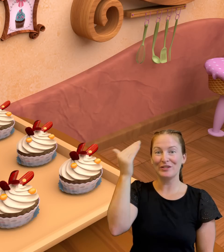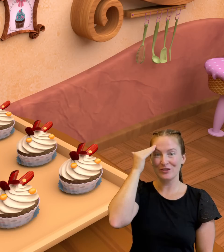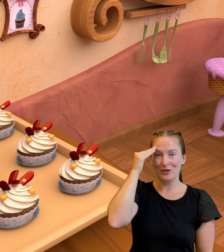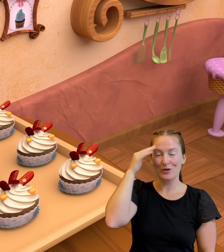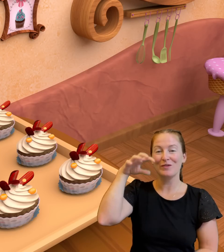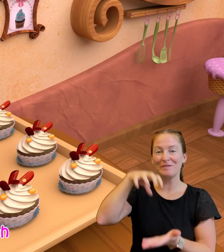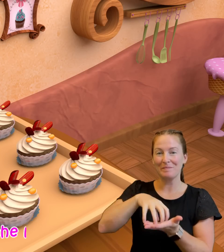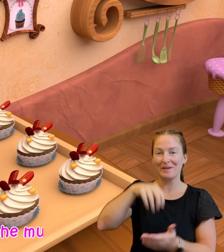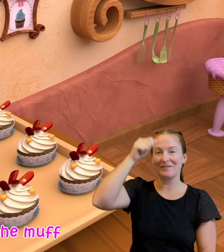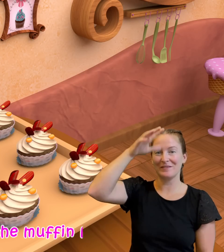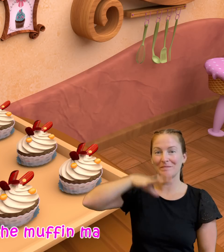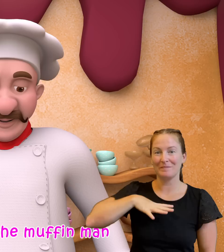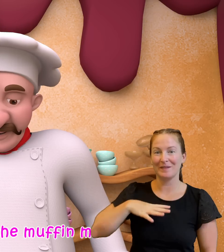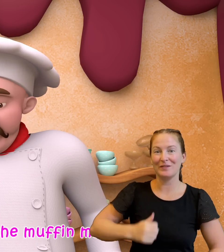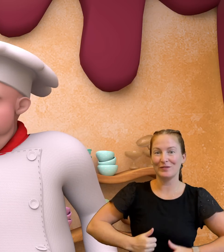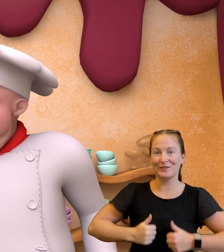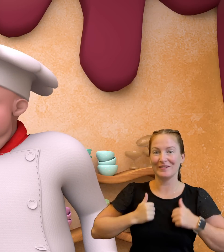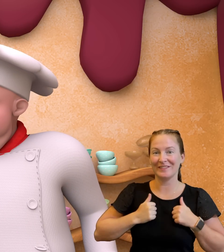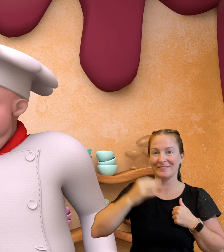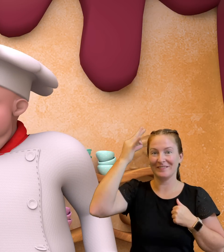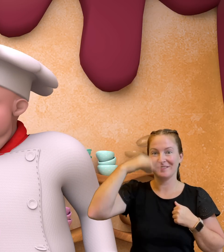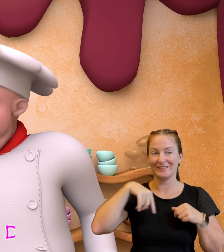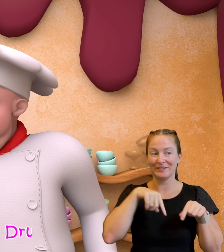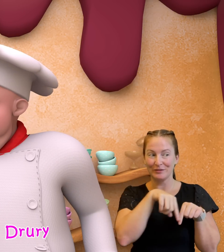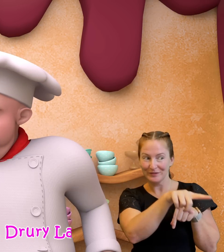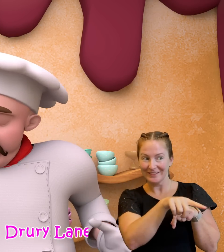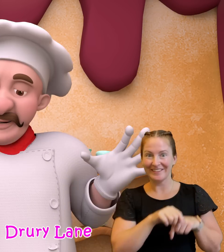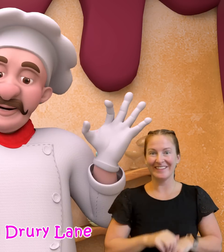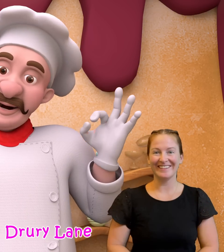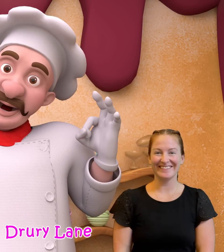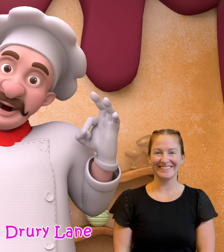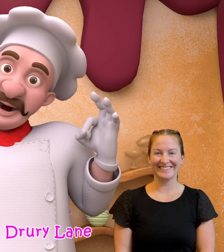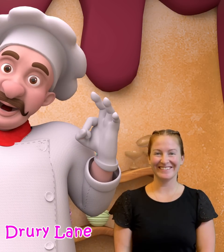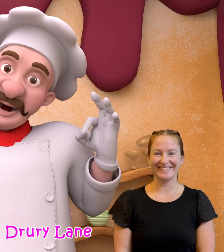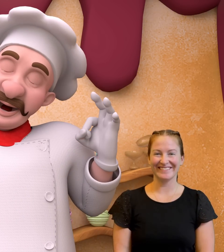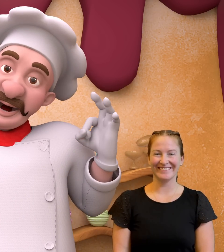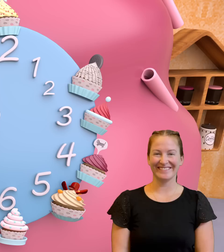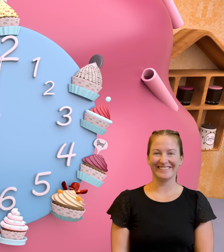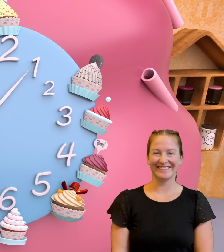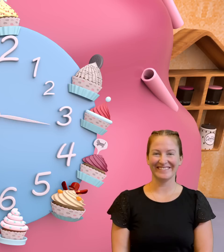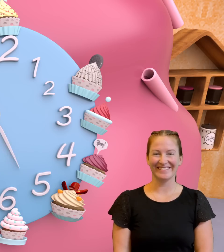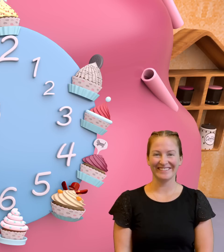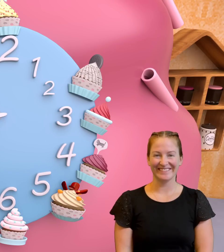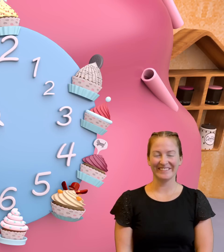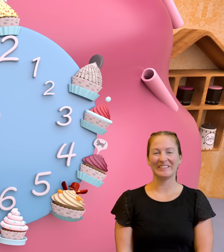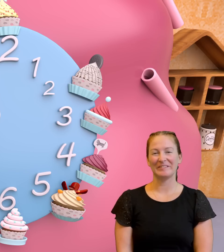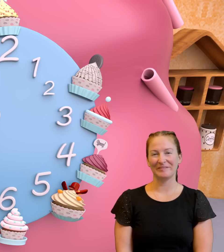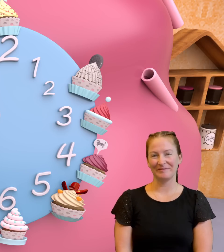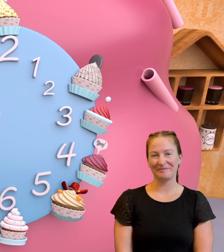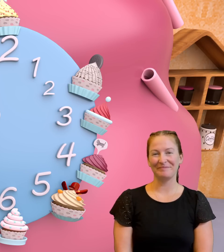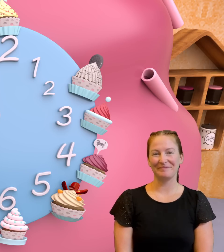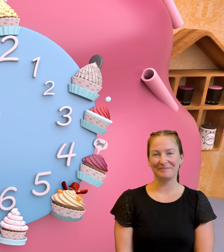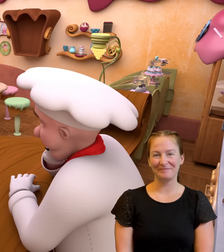Yes, we know the Muffin Man who lives on Drury Lane.